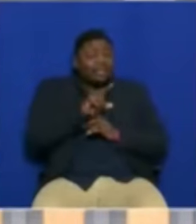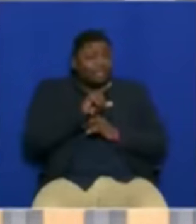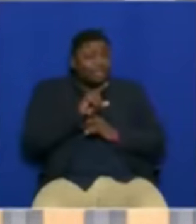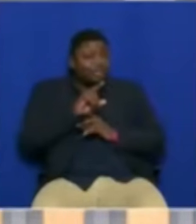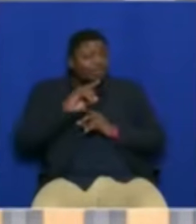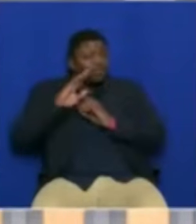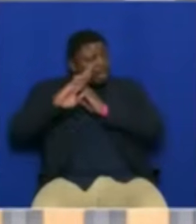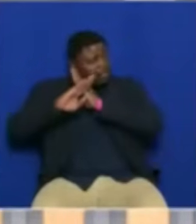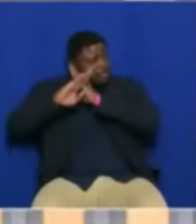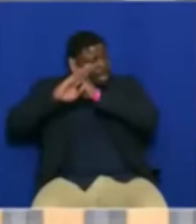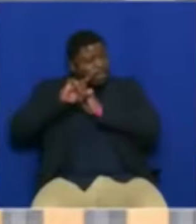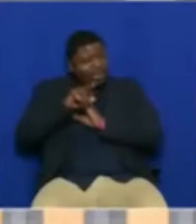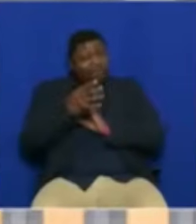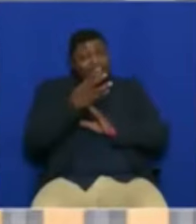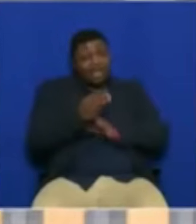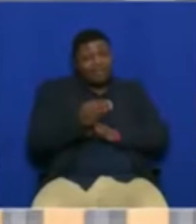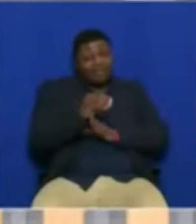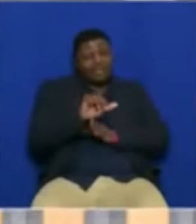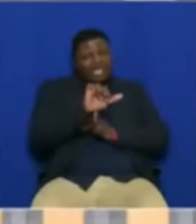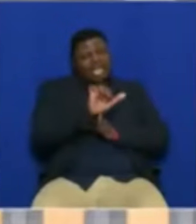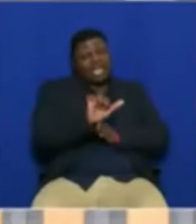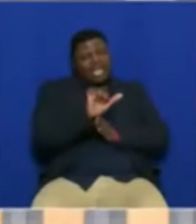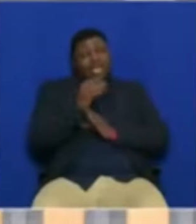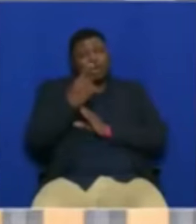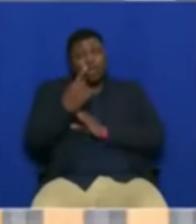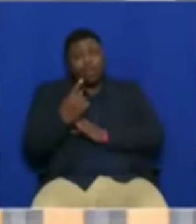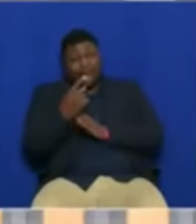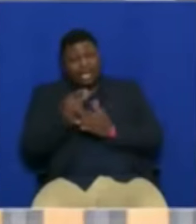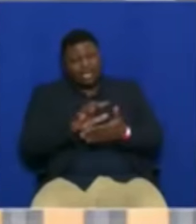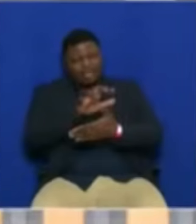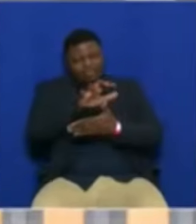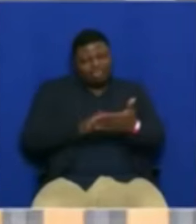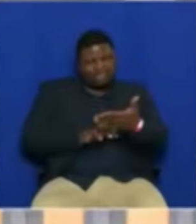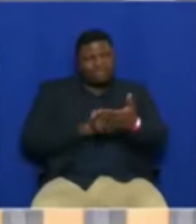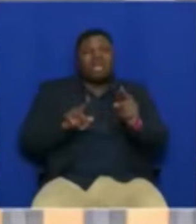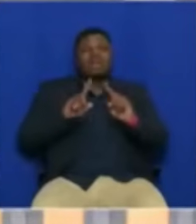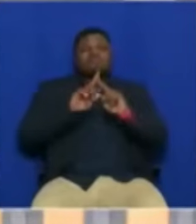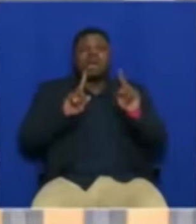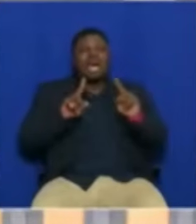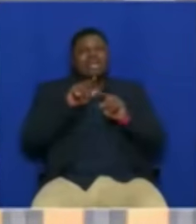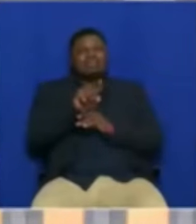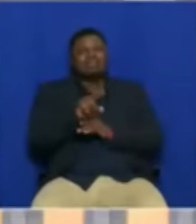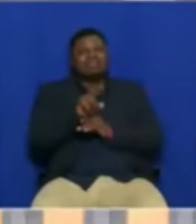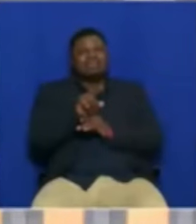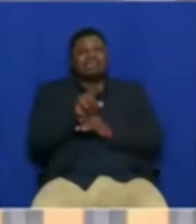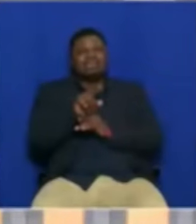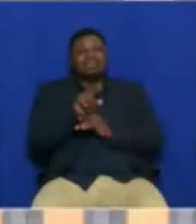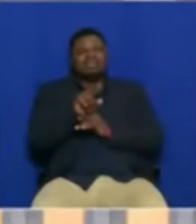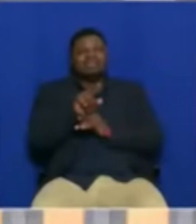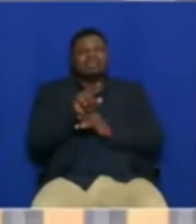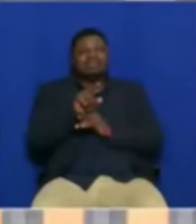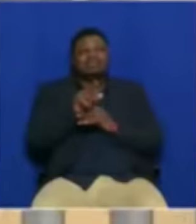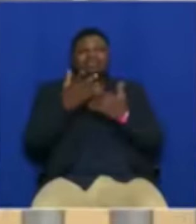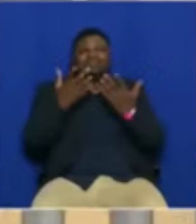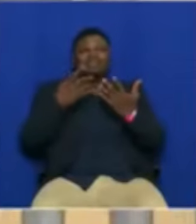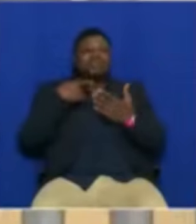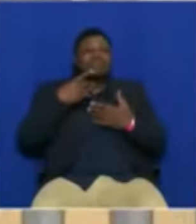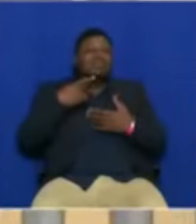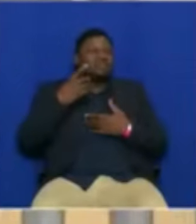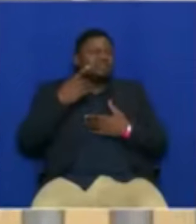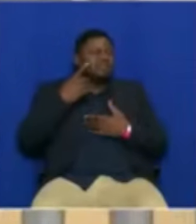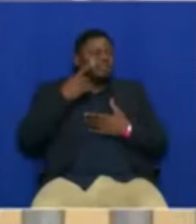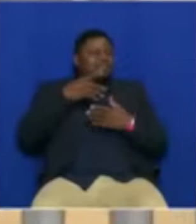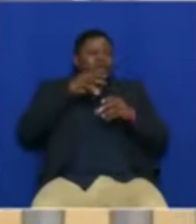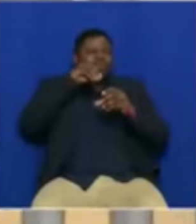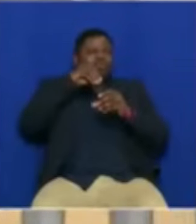A1 Yes. that's very sparse in content? Did you close your mind to that? No, I didn't close my mind to it,